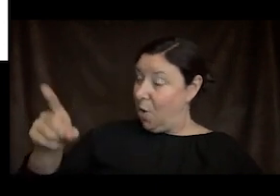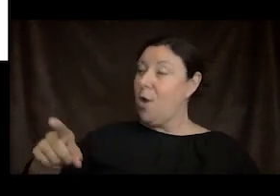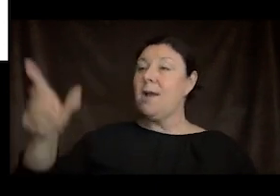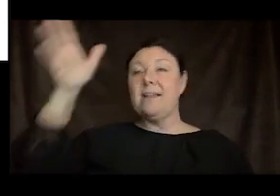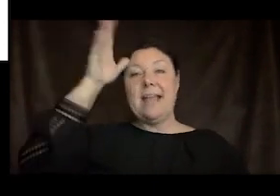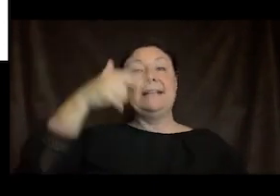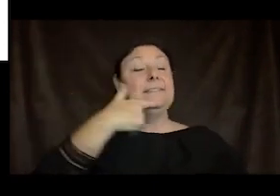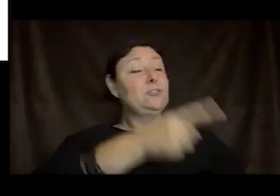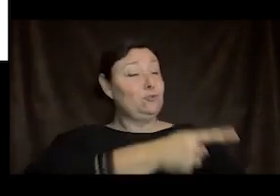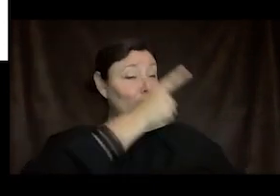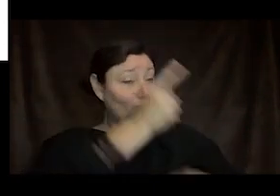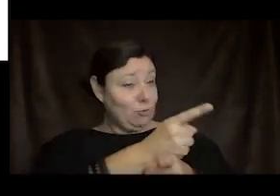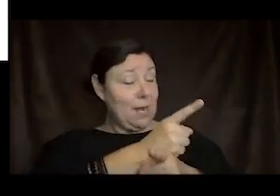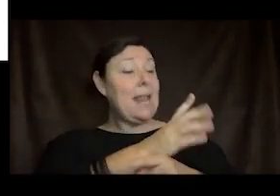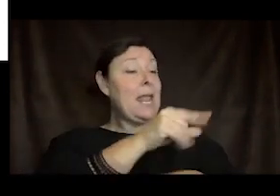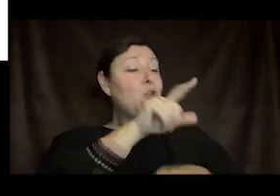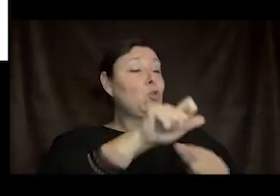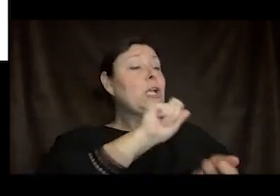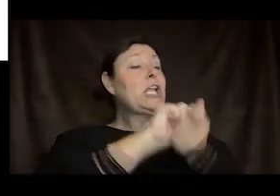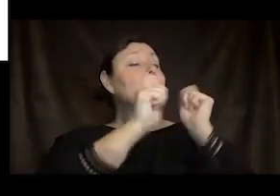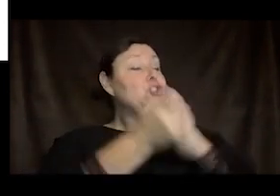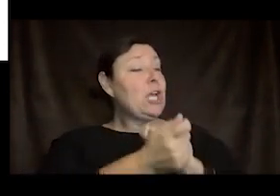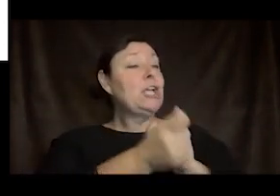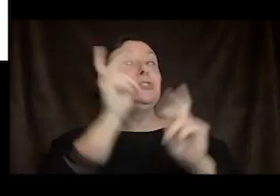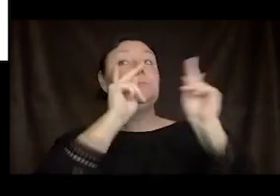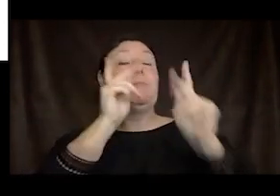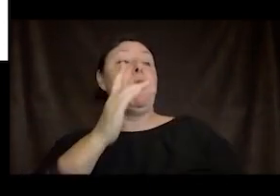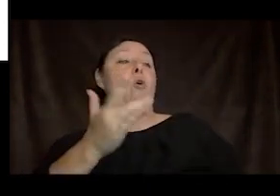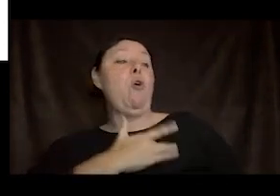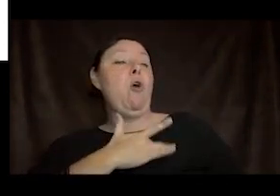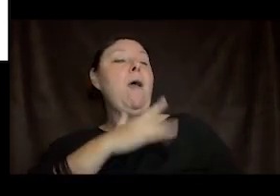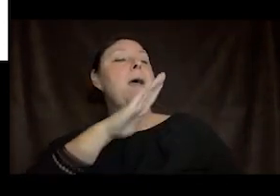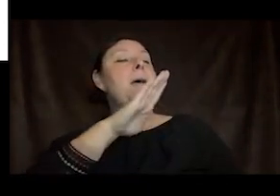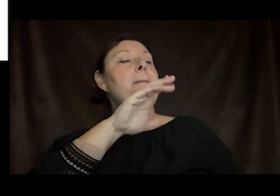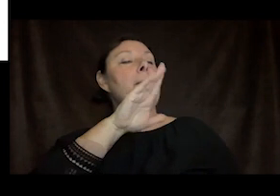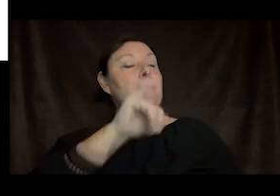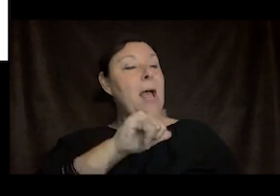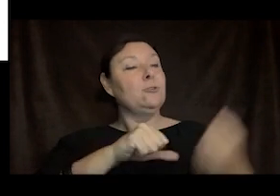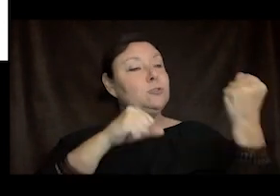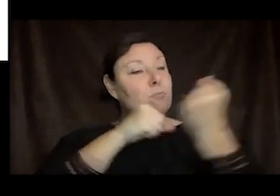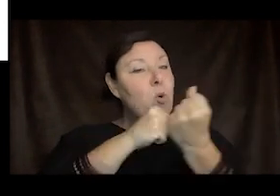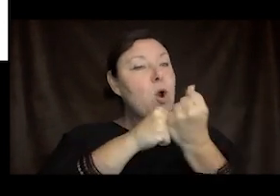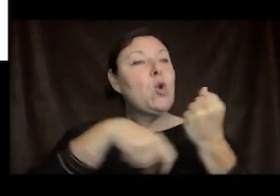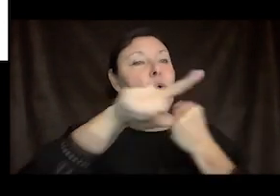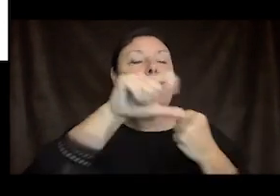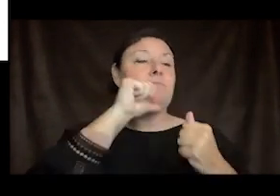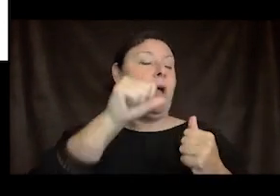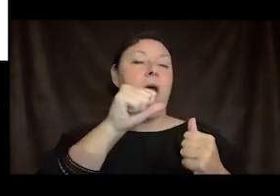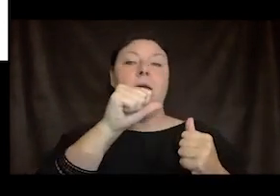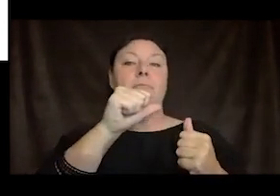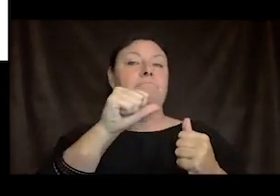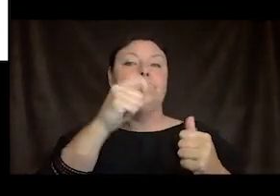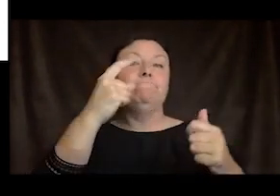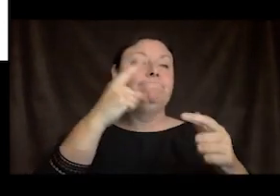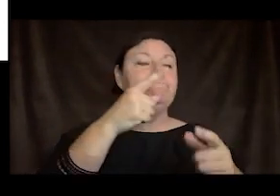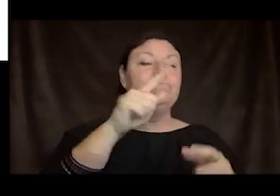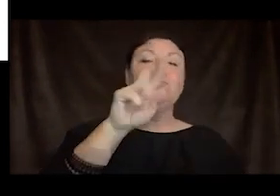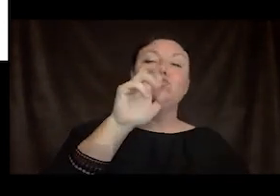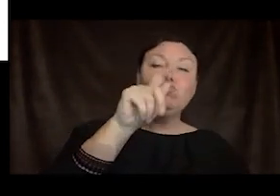people's hearts by sticking up for when someone is not treated fairly. And then he talks about how his brother